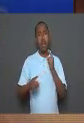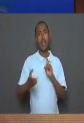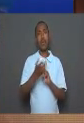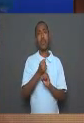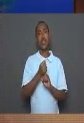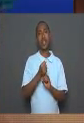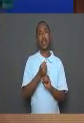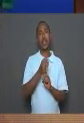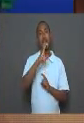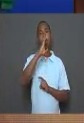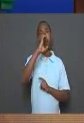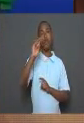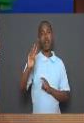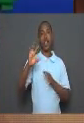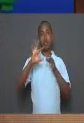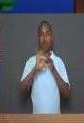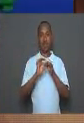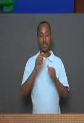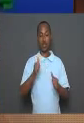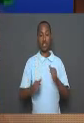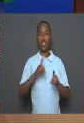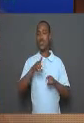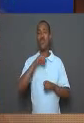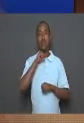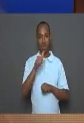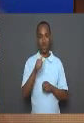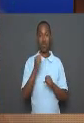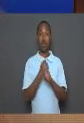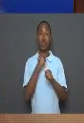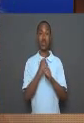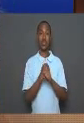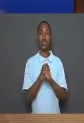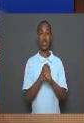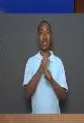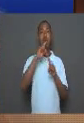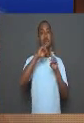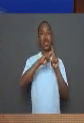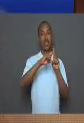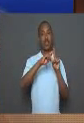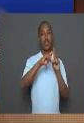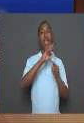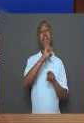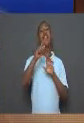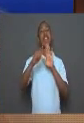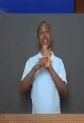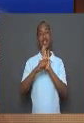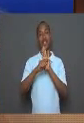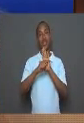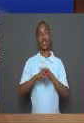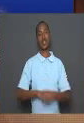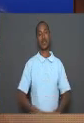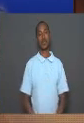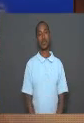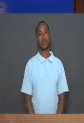contain covalent bonds, which do not produce cations and anions.